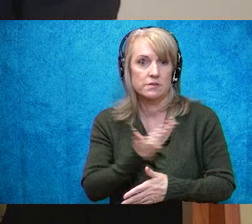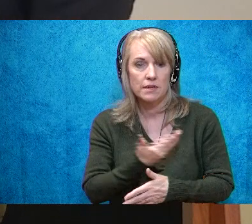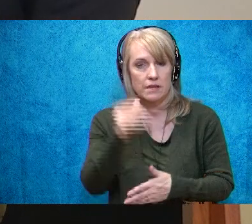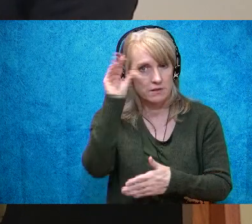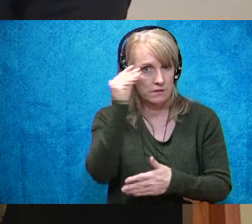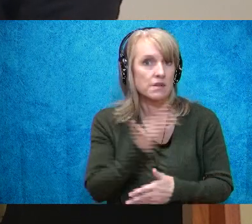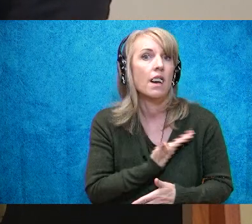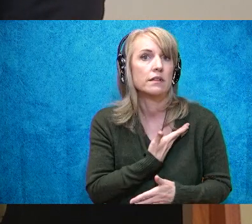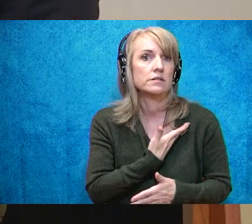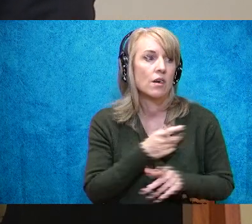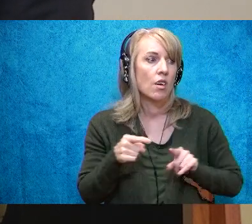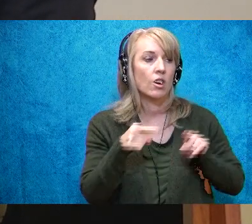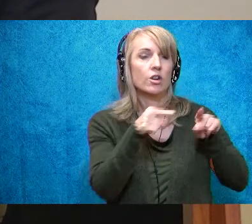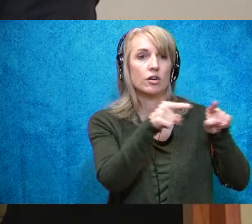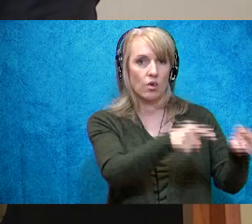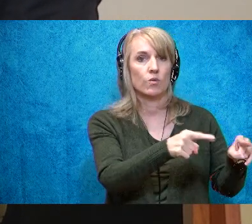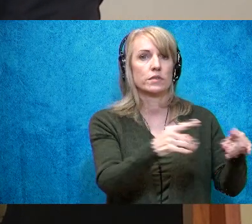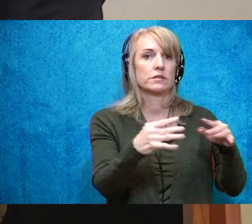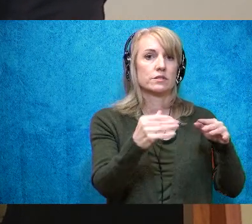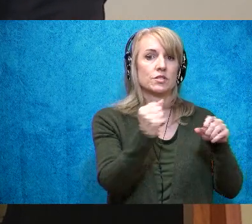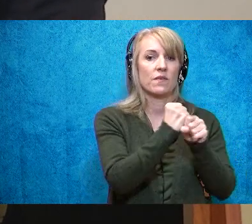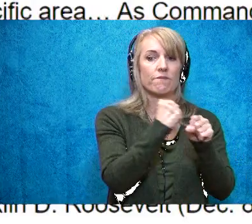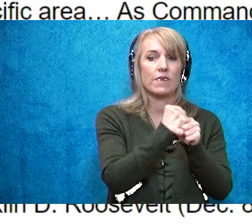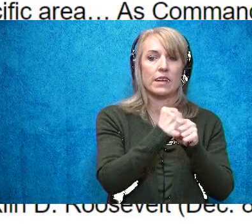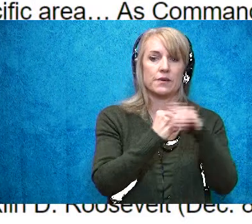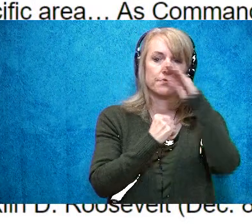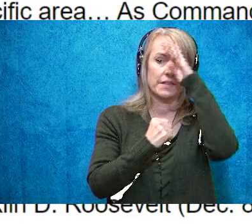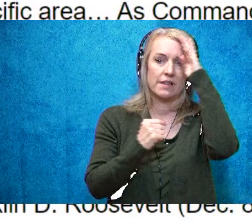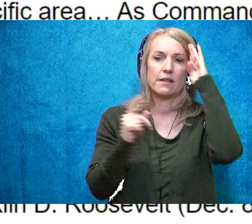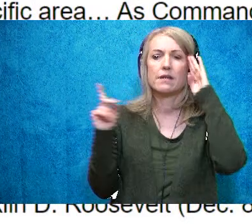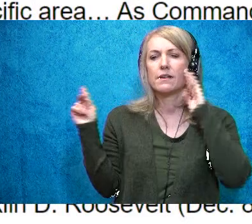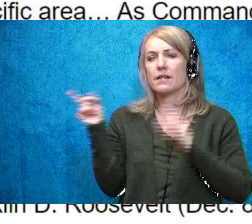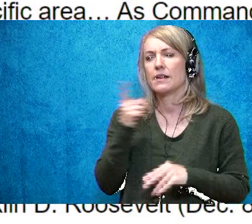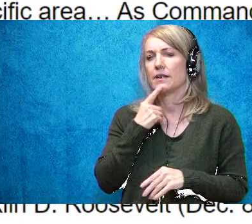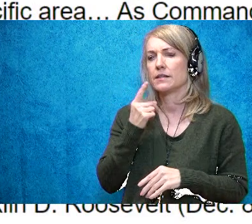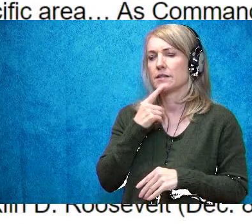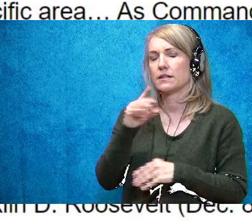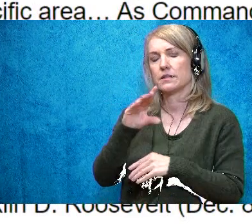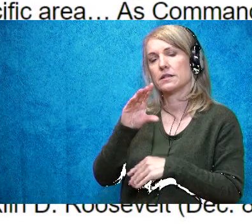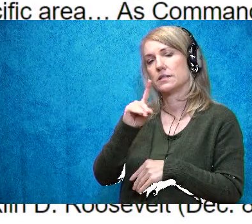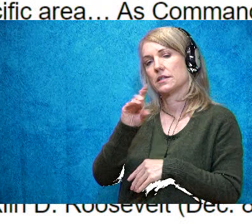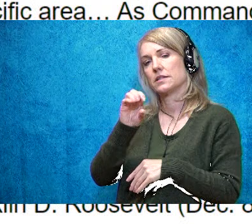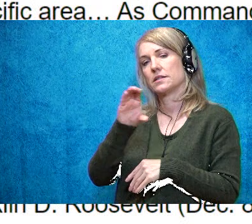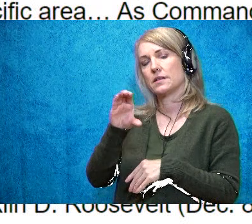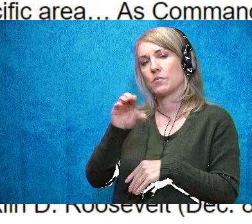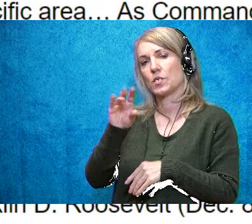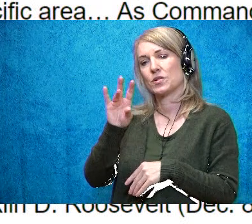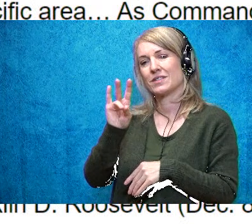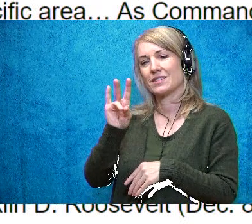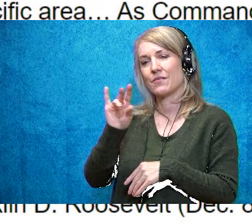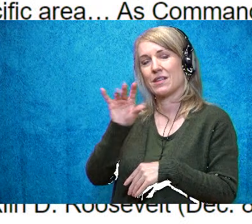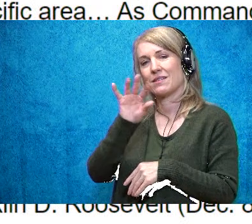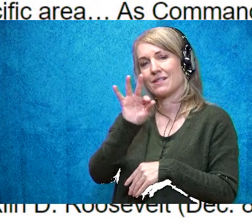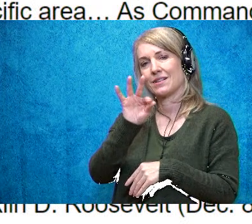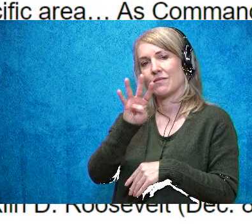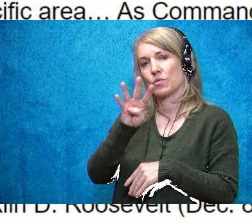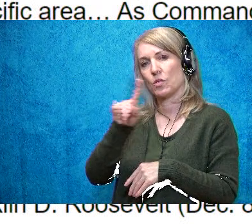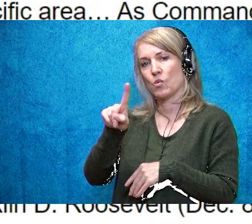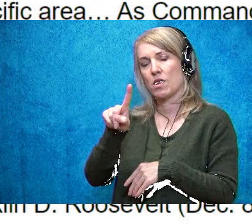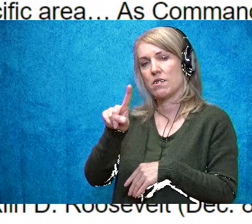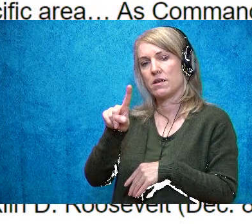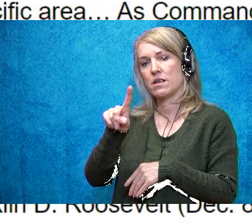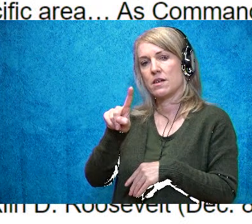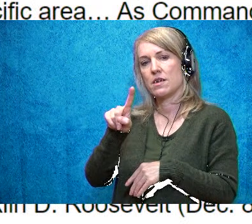He says, yesterday, December 7th, 1941, a date which will live in infamy, the United States of America was suddenly and deliberately